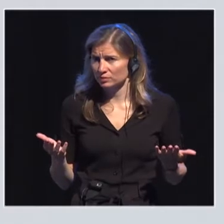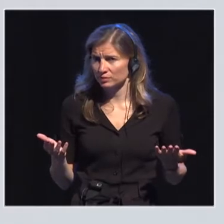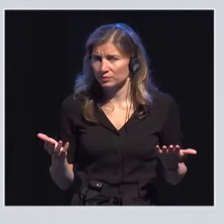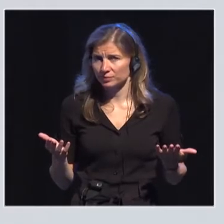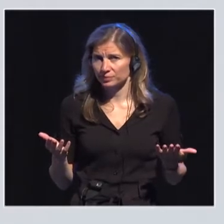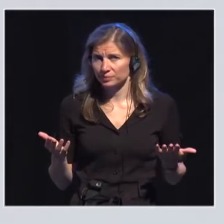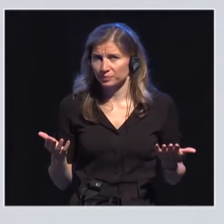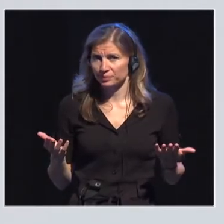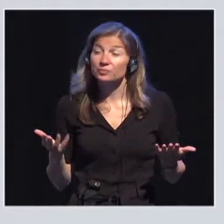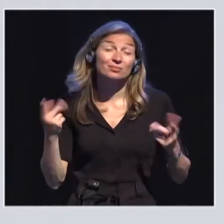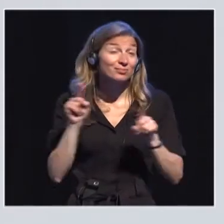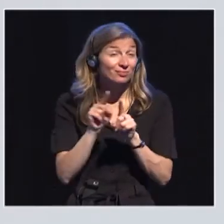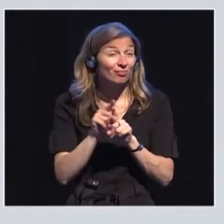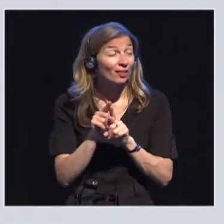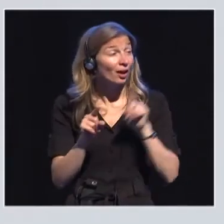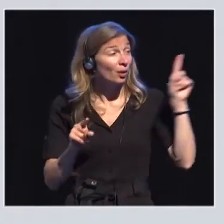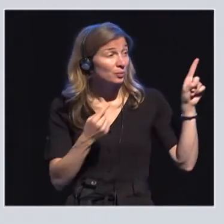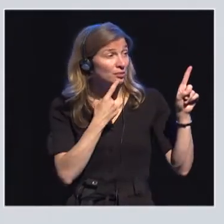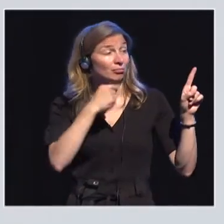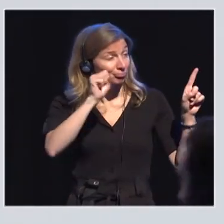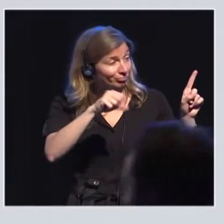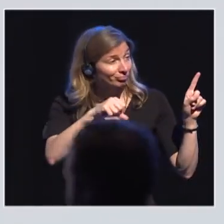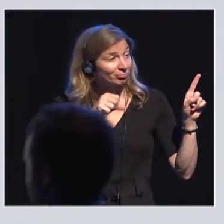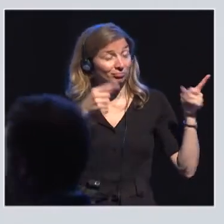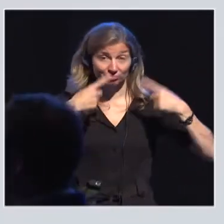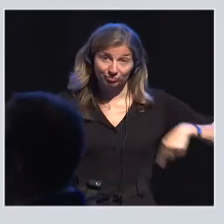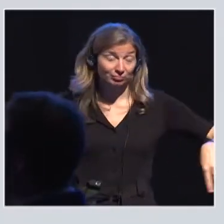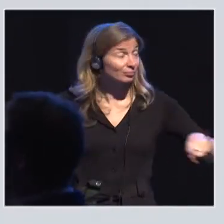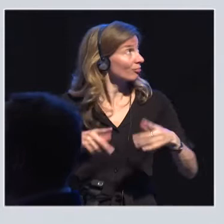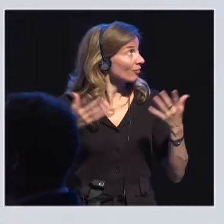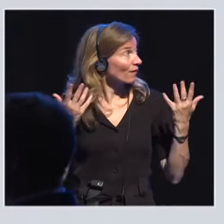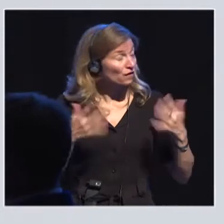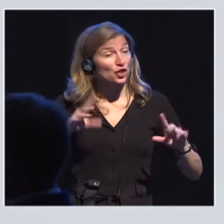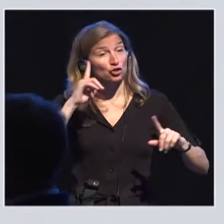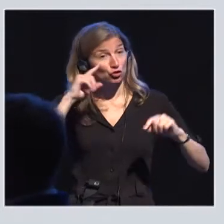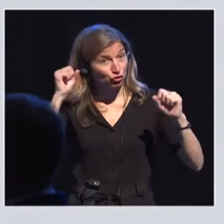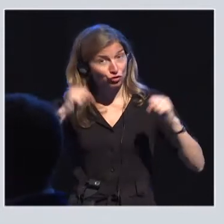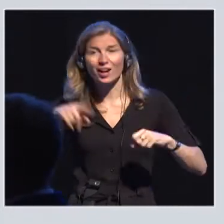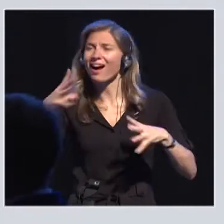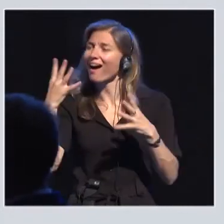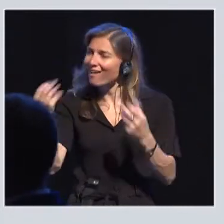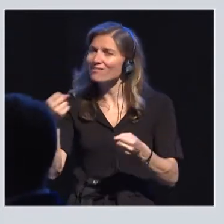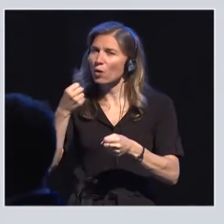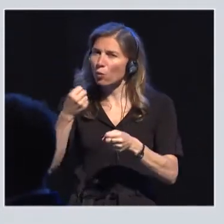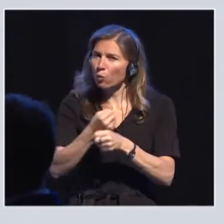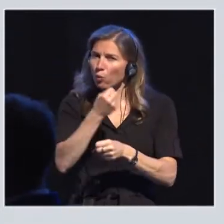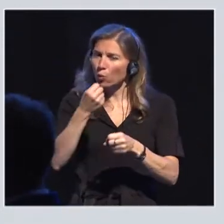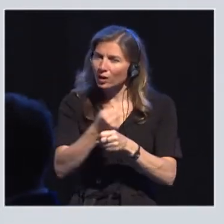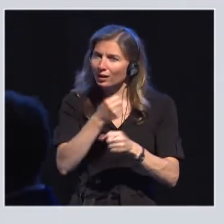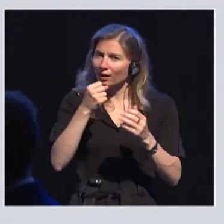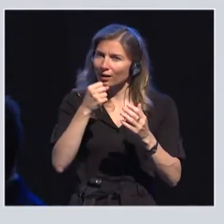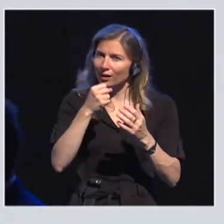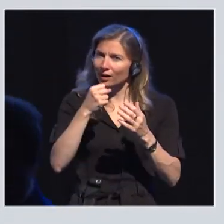you mentioned, we agreed in this tough working document already, digital for